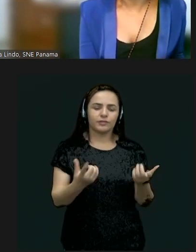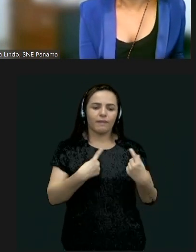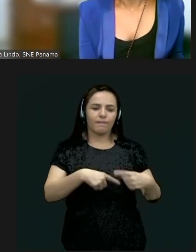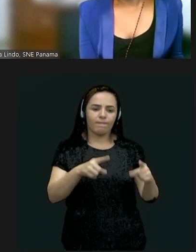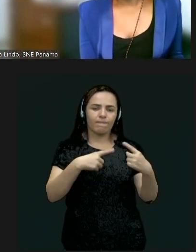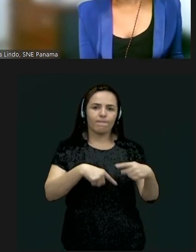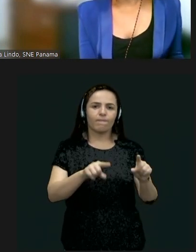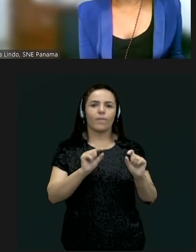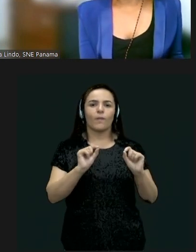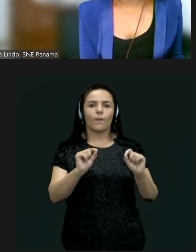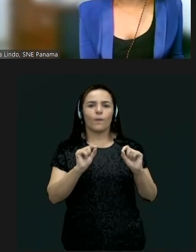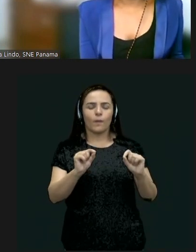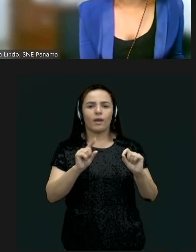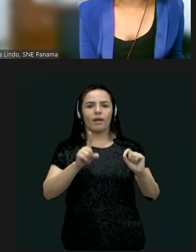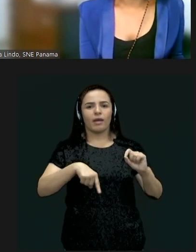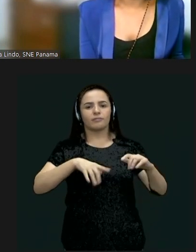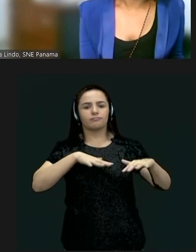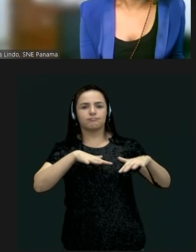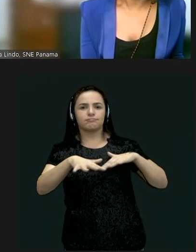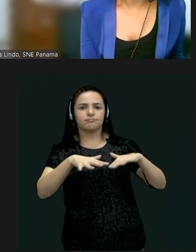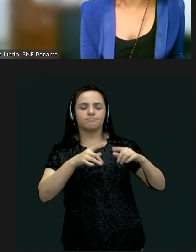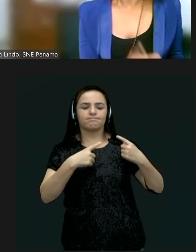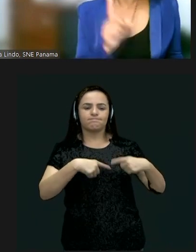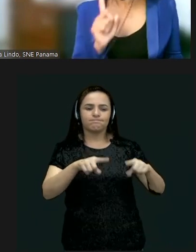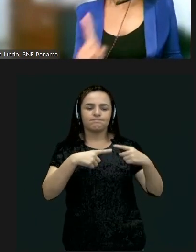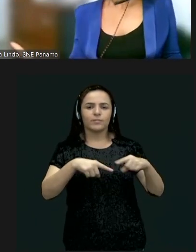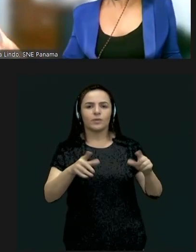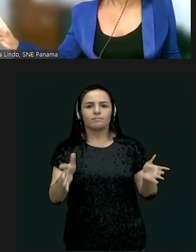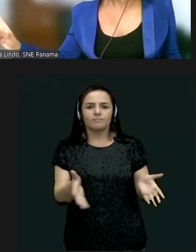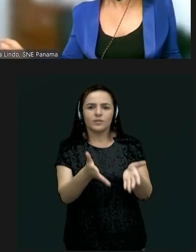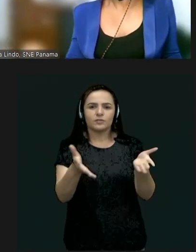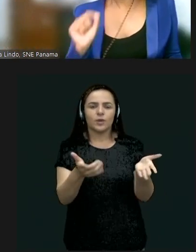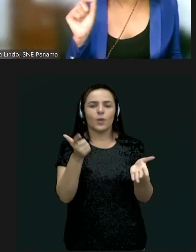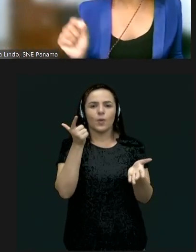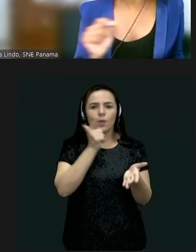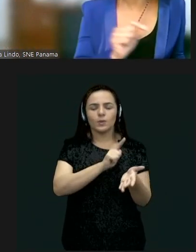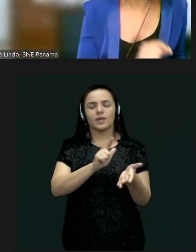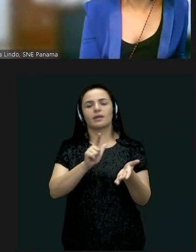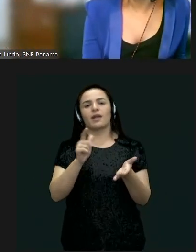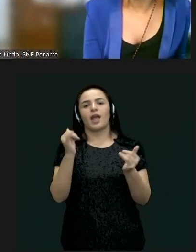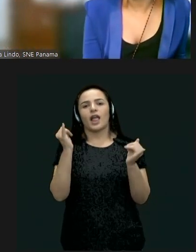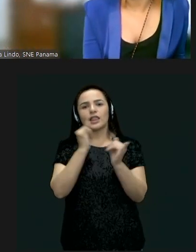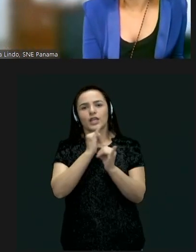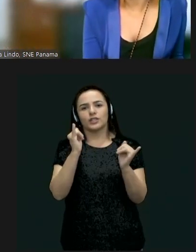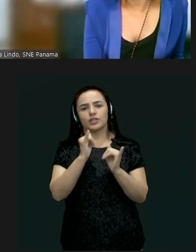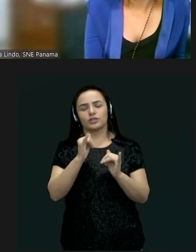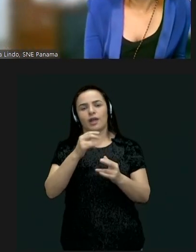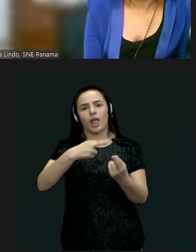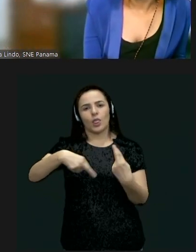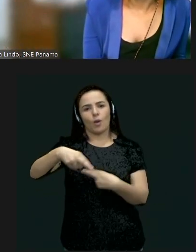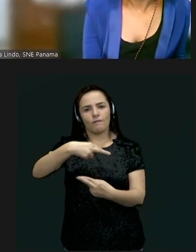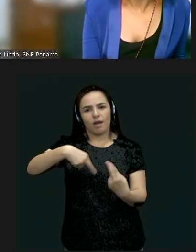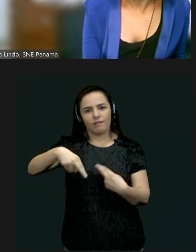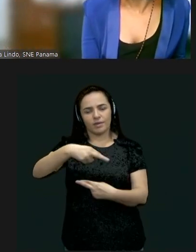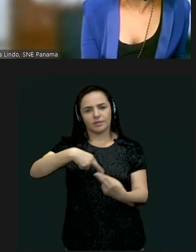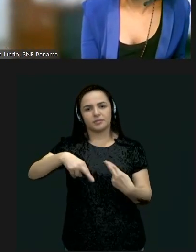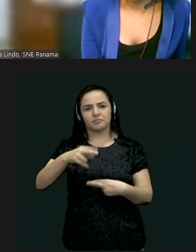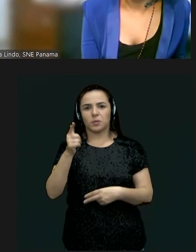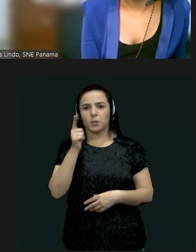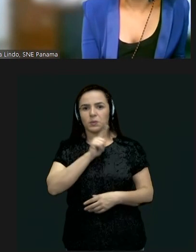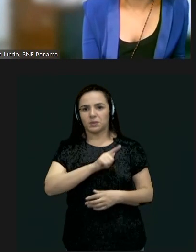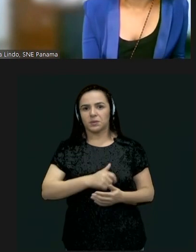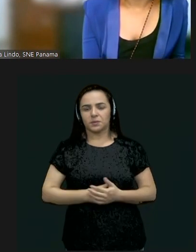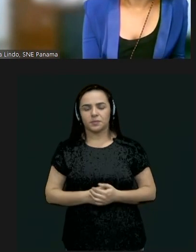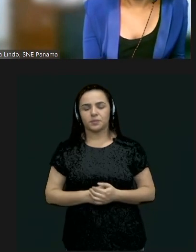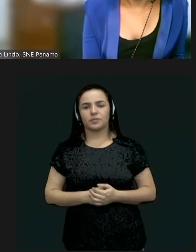renewable energy activities are receiving in the country. And an additional work that we